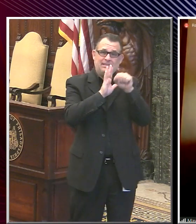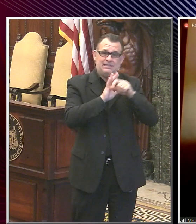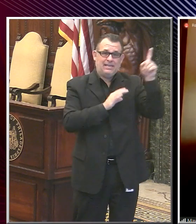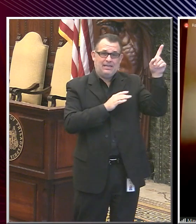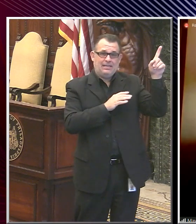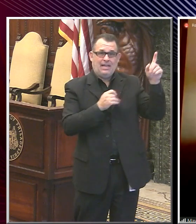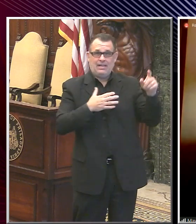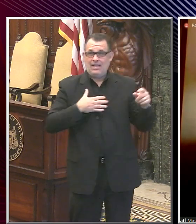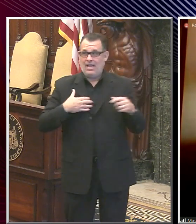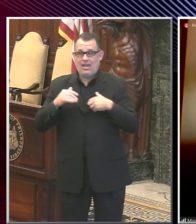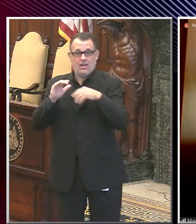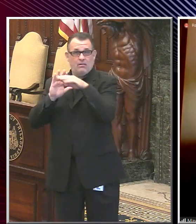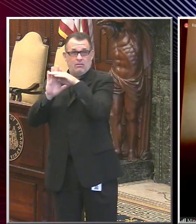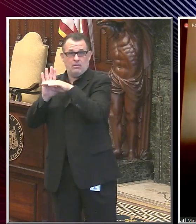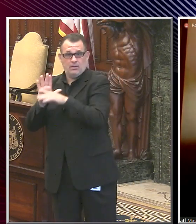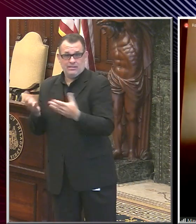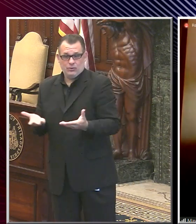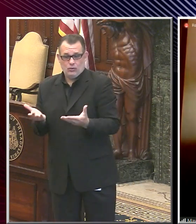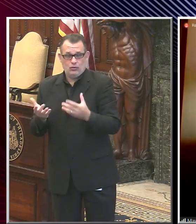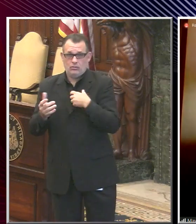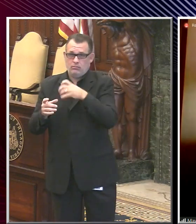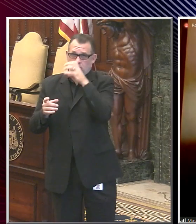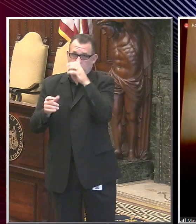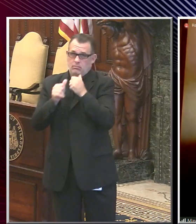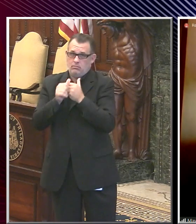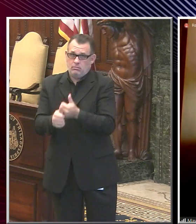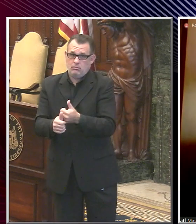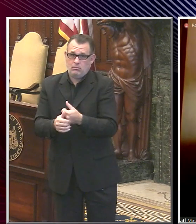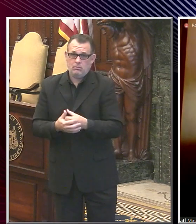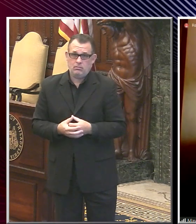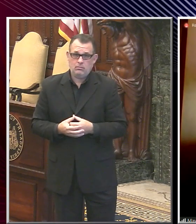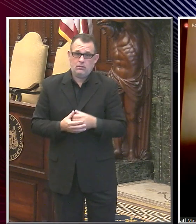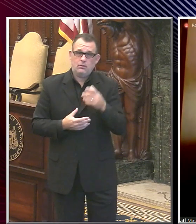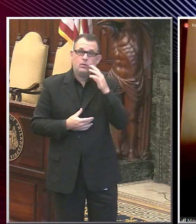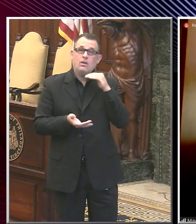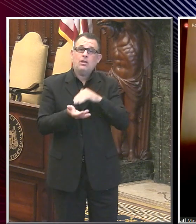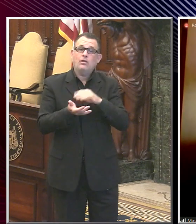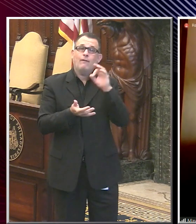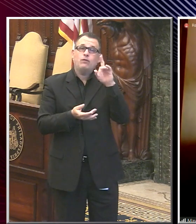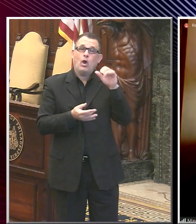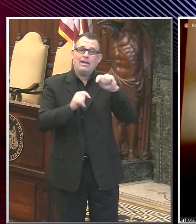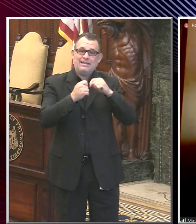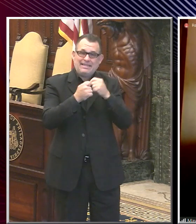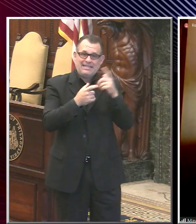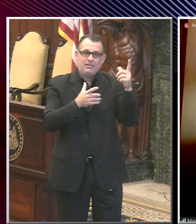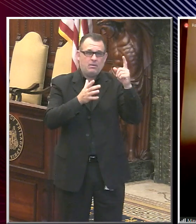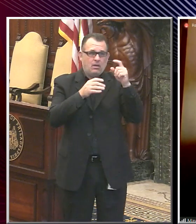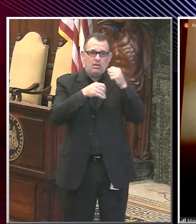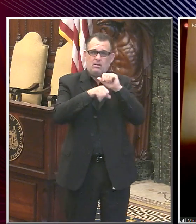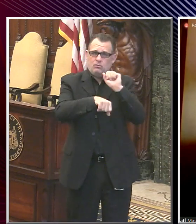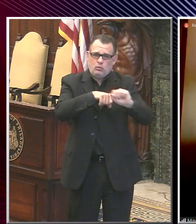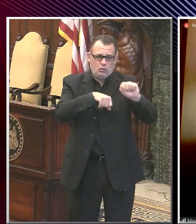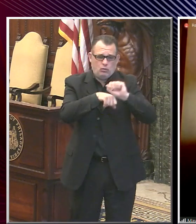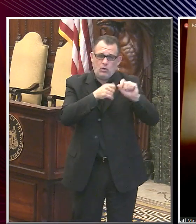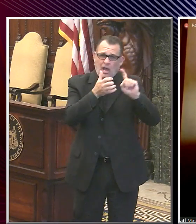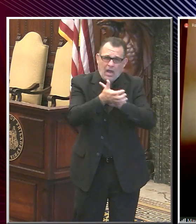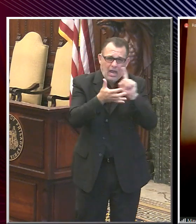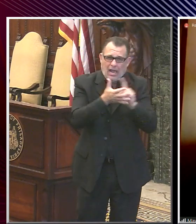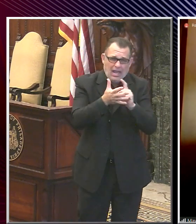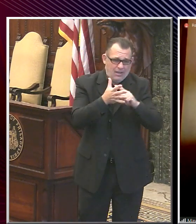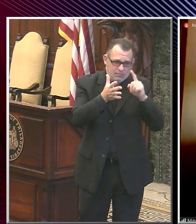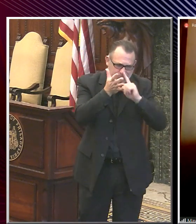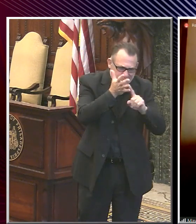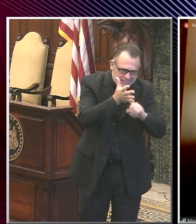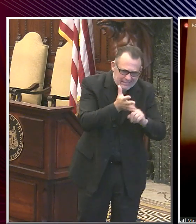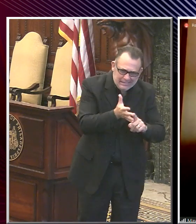indoor dining in the rest of the state. Dr. Farley and his team have spent many hours over the past few weeks evaluating the